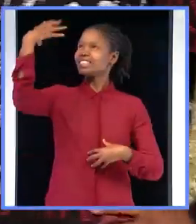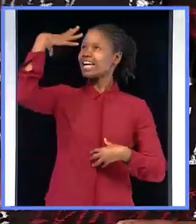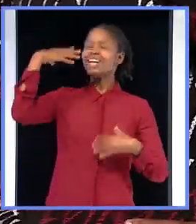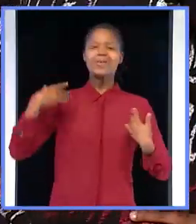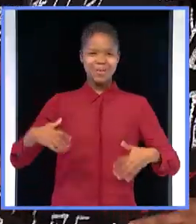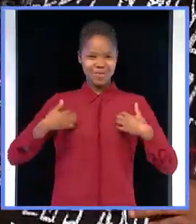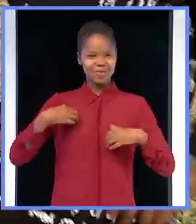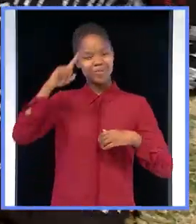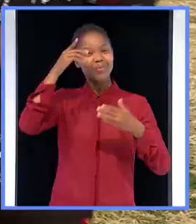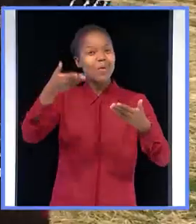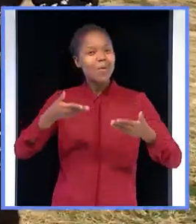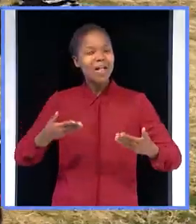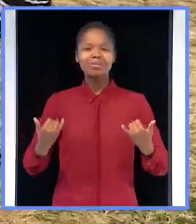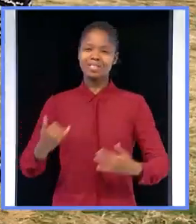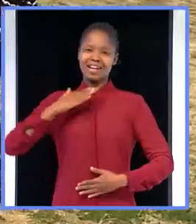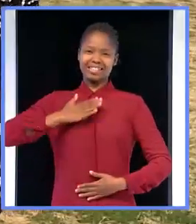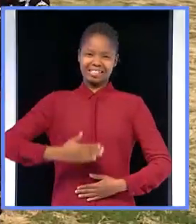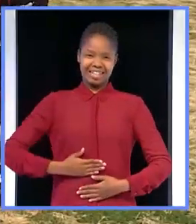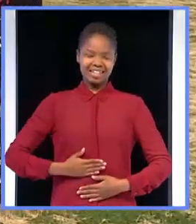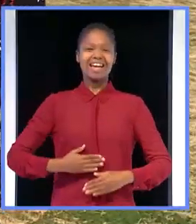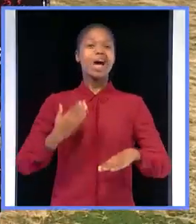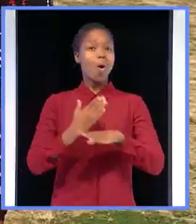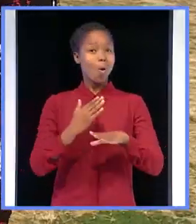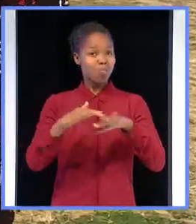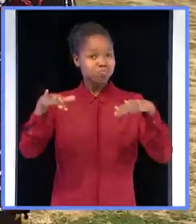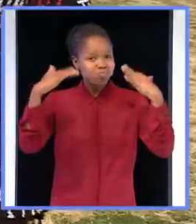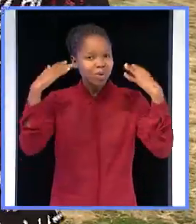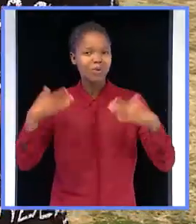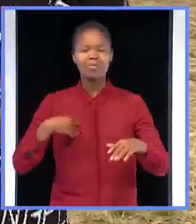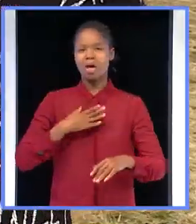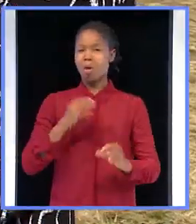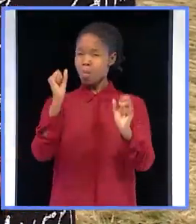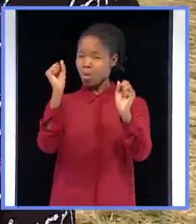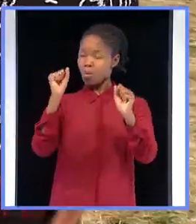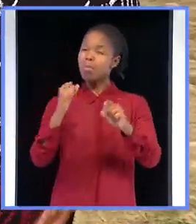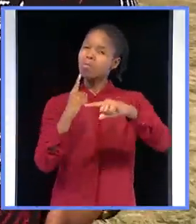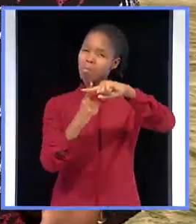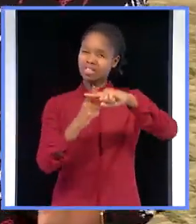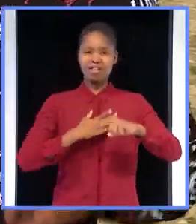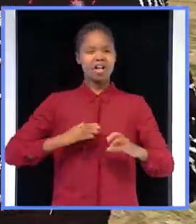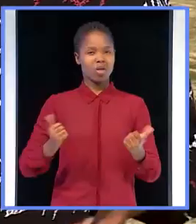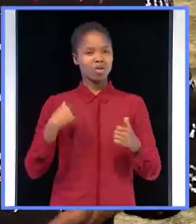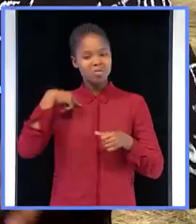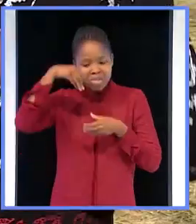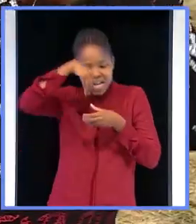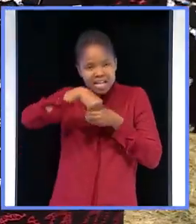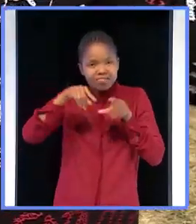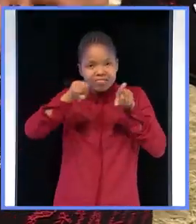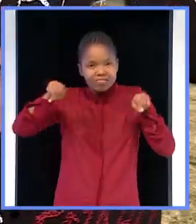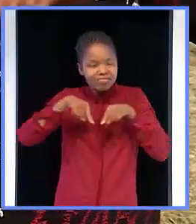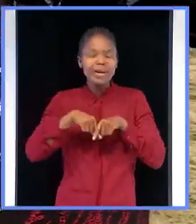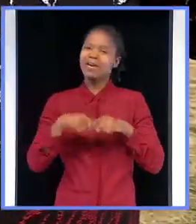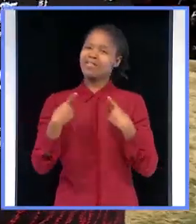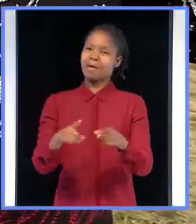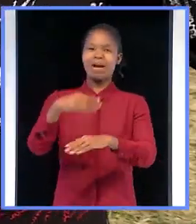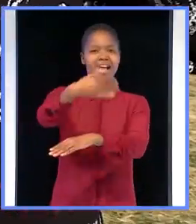to it. It's another Sunday. This is Beyond Boundaries and we are here to make you guys feel good as usual. But we are outdoor. We're doing something. Yeah. We've been through,